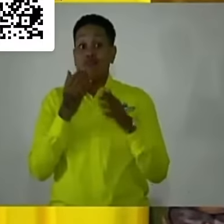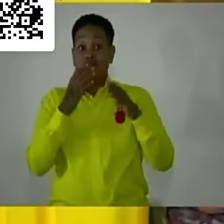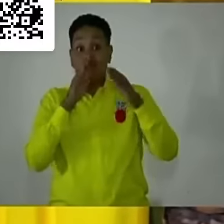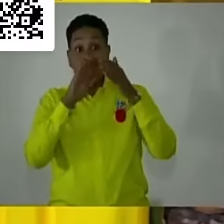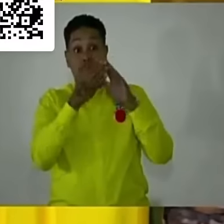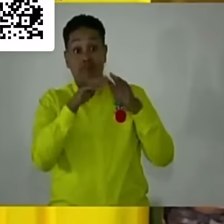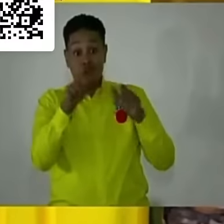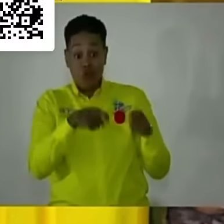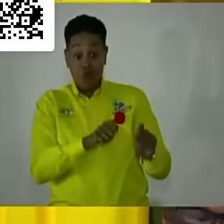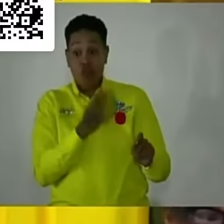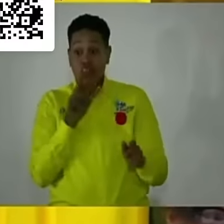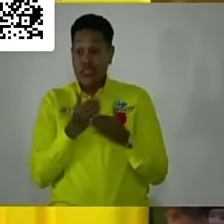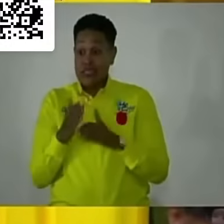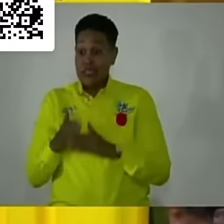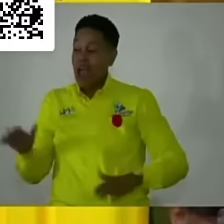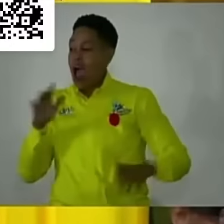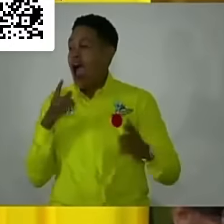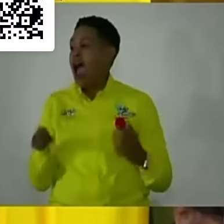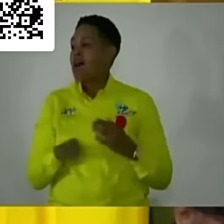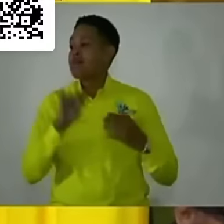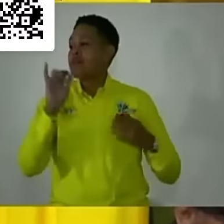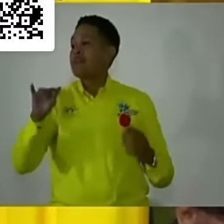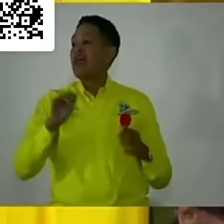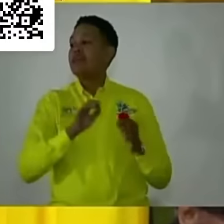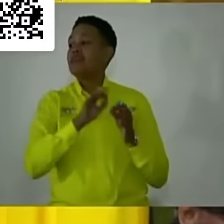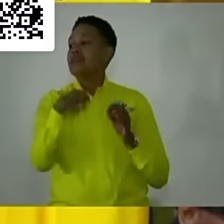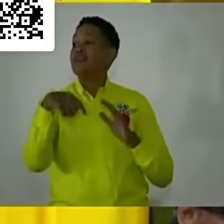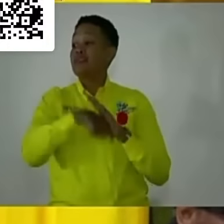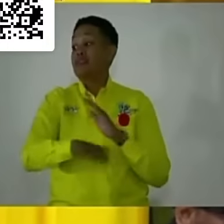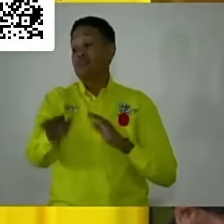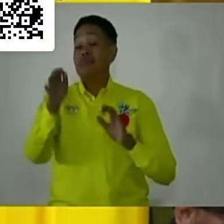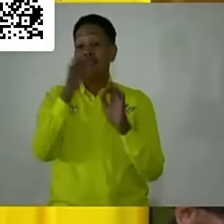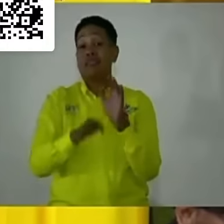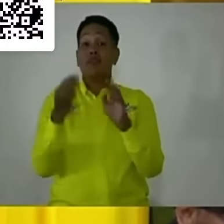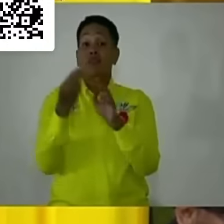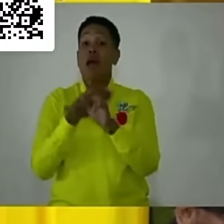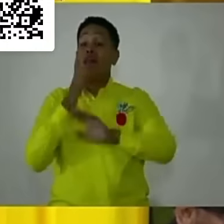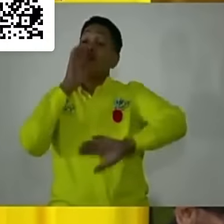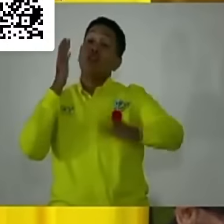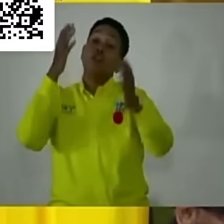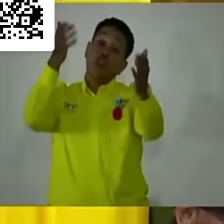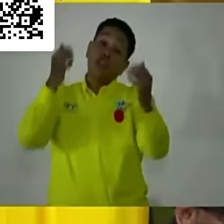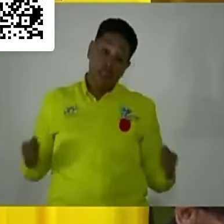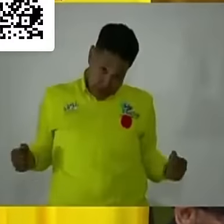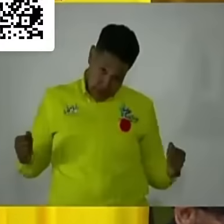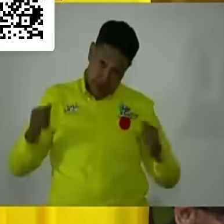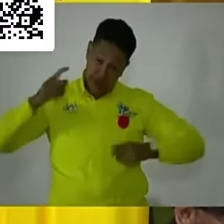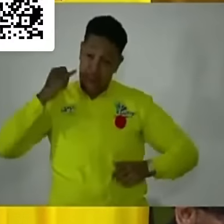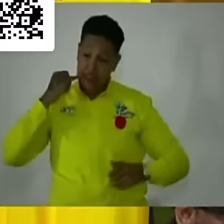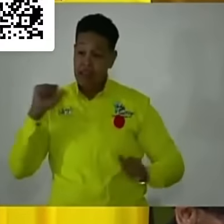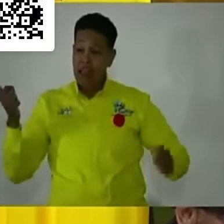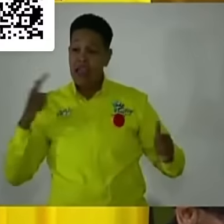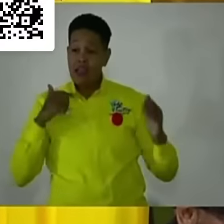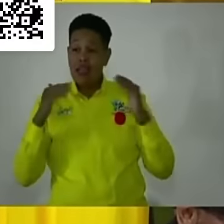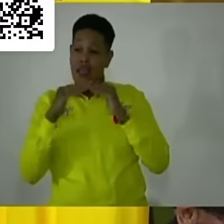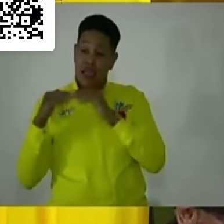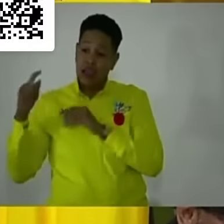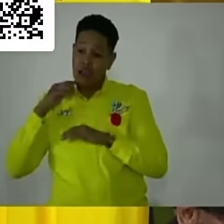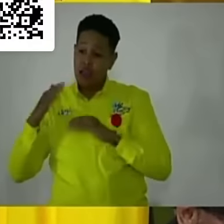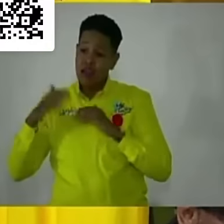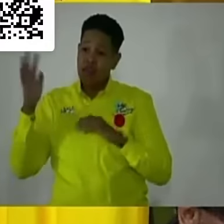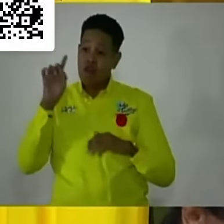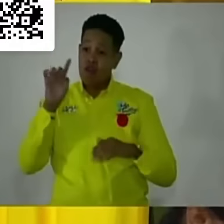them. And to that extent, simple mathematics would suggest that if there's any equity, it's no more than $4 to